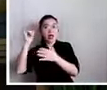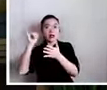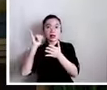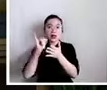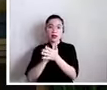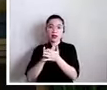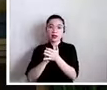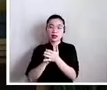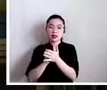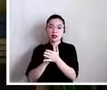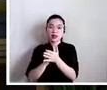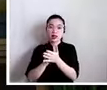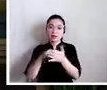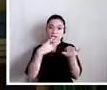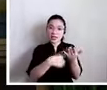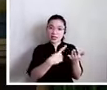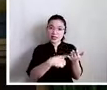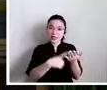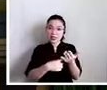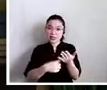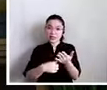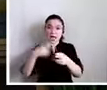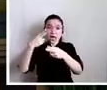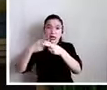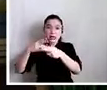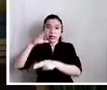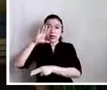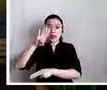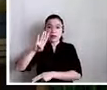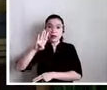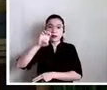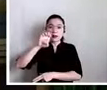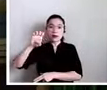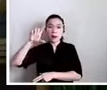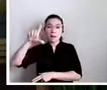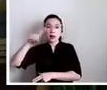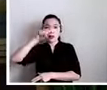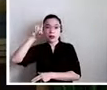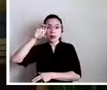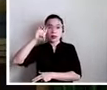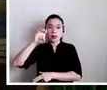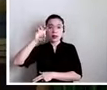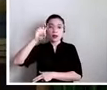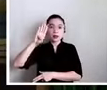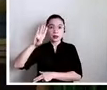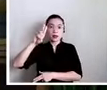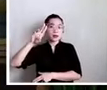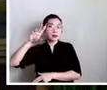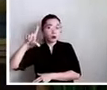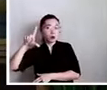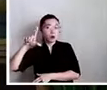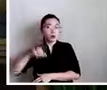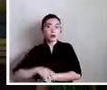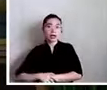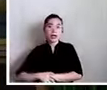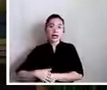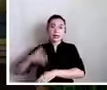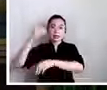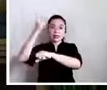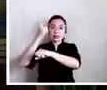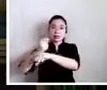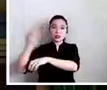discuss here, si Beelzebul. There is the tradition in the time of Jesus that Beelzebul is the head